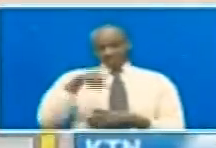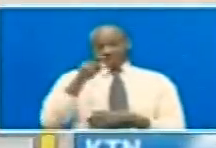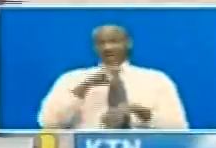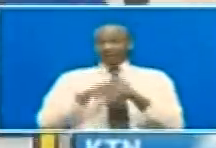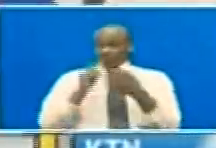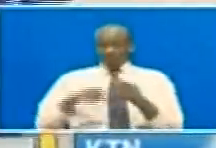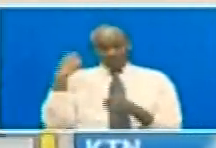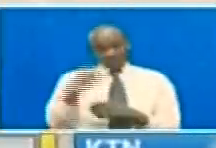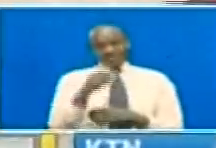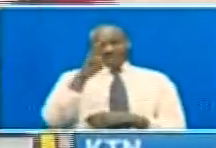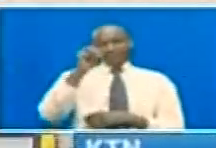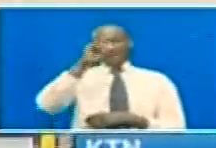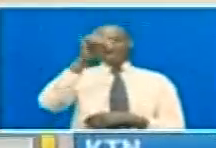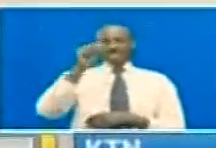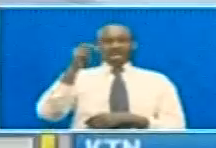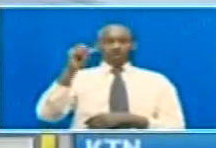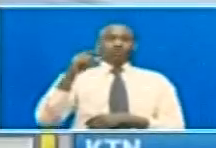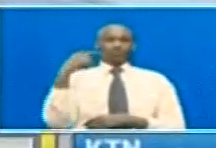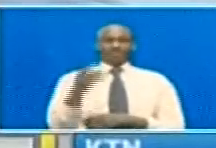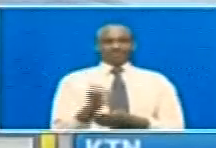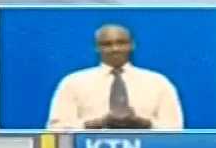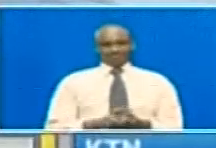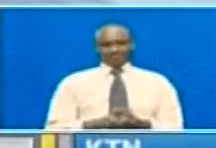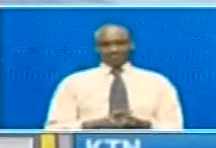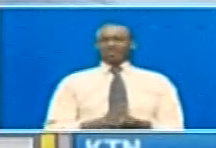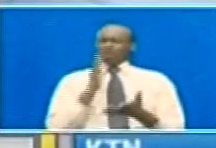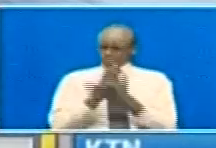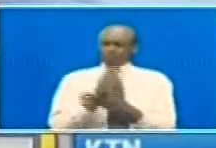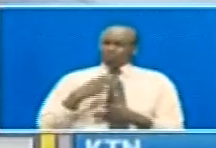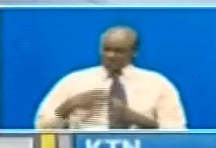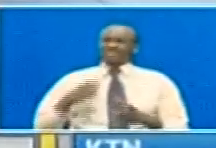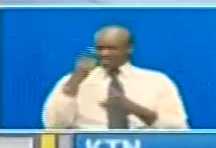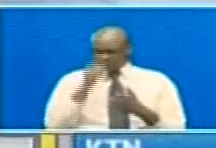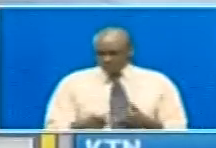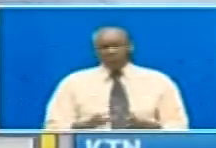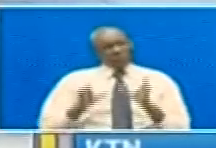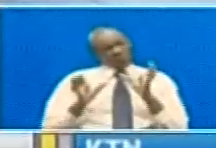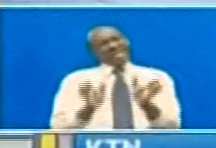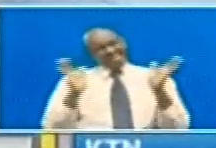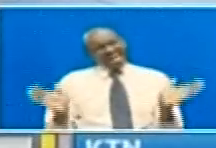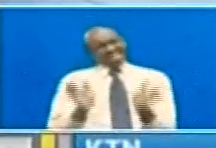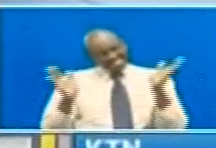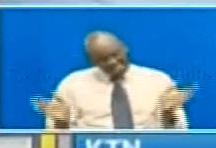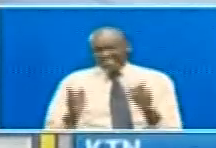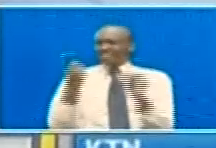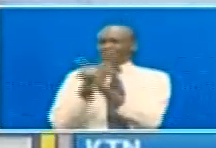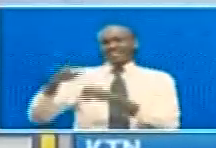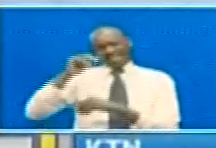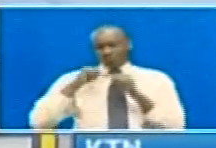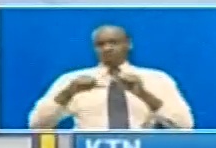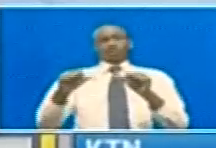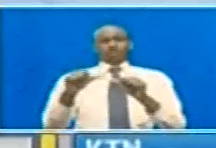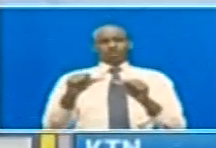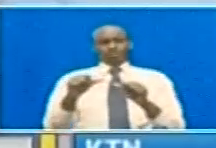beating Majengo United, the arch rivals, 1-0. Kwanza ni kutia mkazo mechi kama hizi ziendelee kila mahali. Eh, ambako